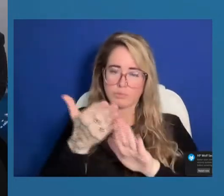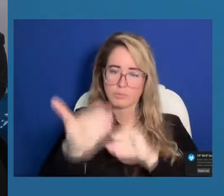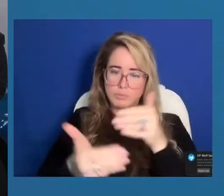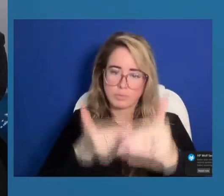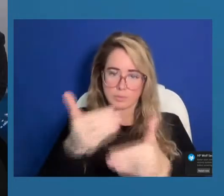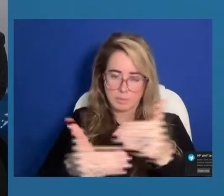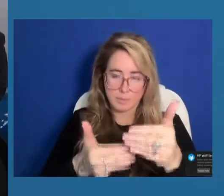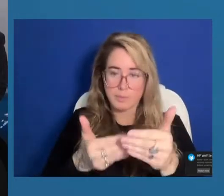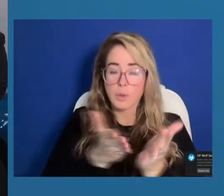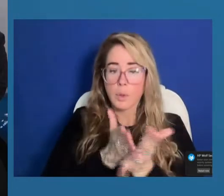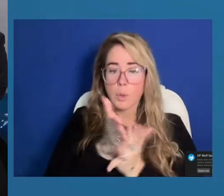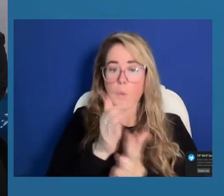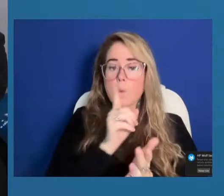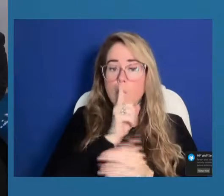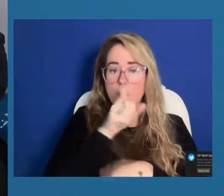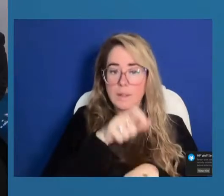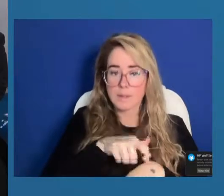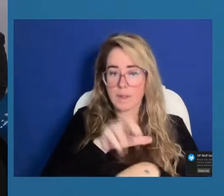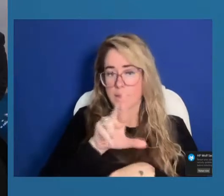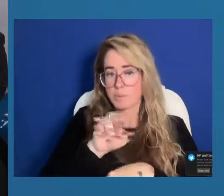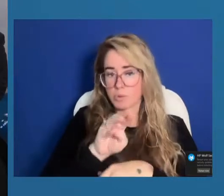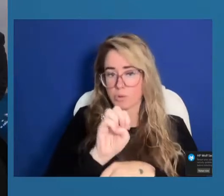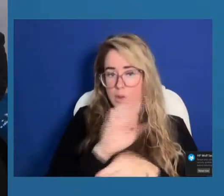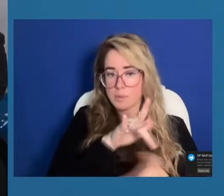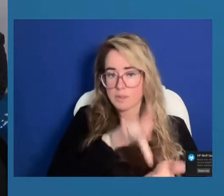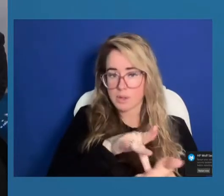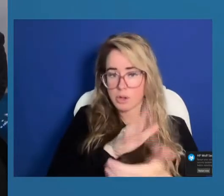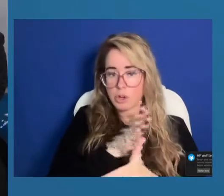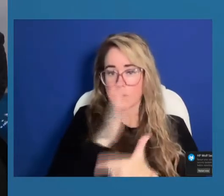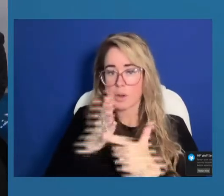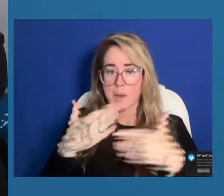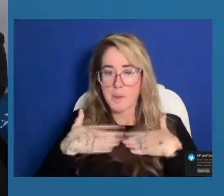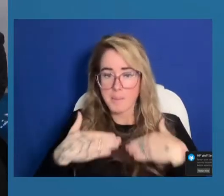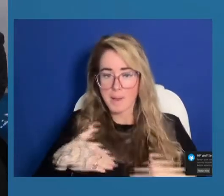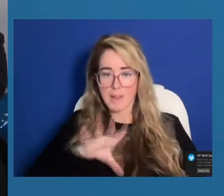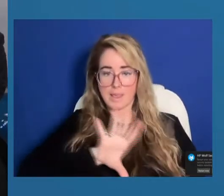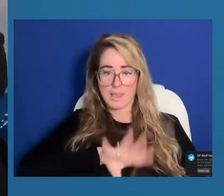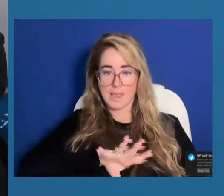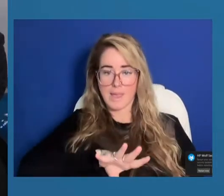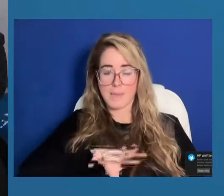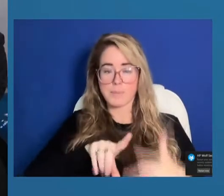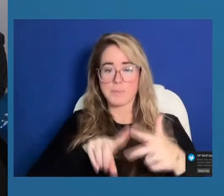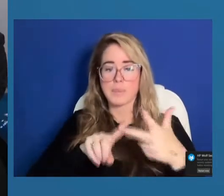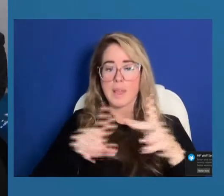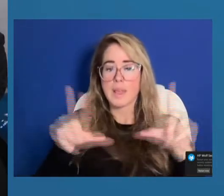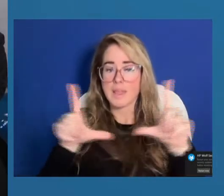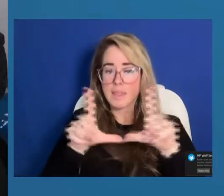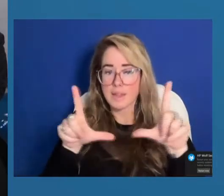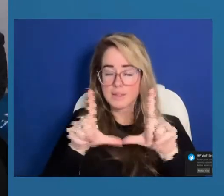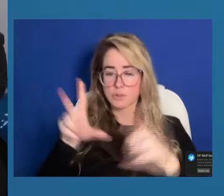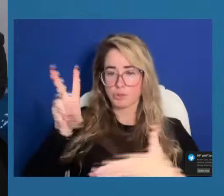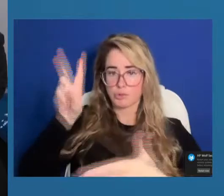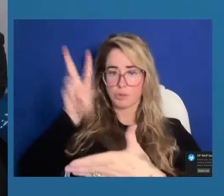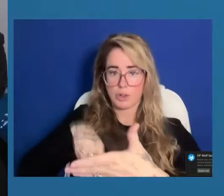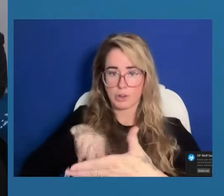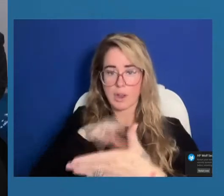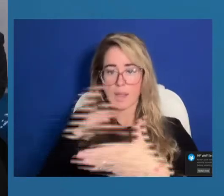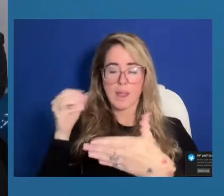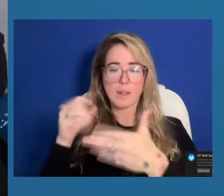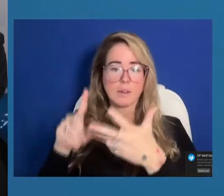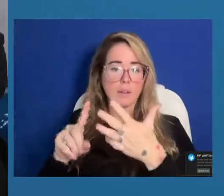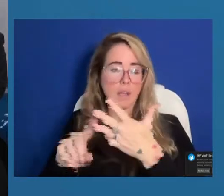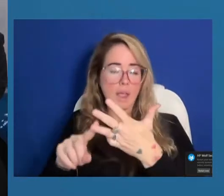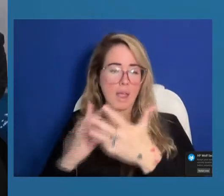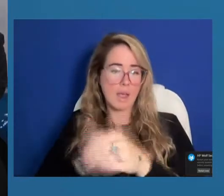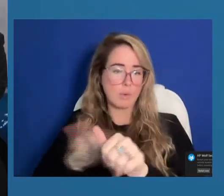through our real-time crime center, our body-worn cameras, license plate readers, or pursuit mitigation